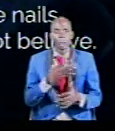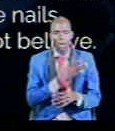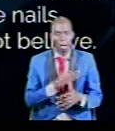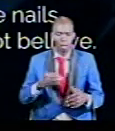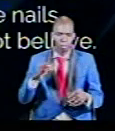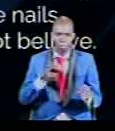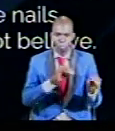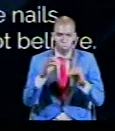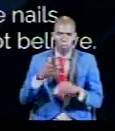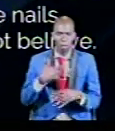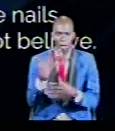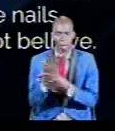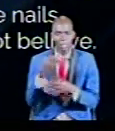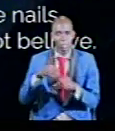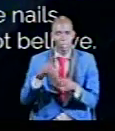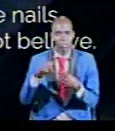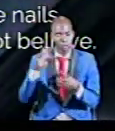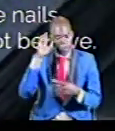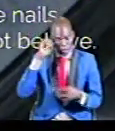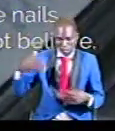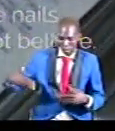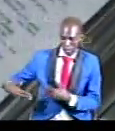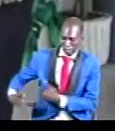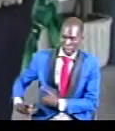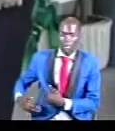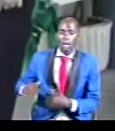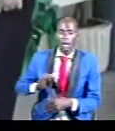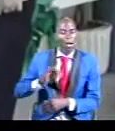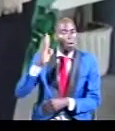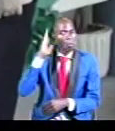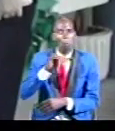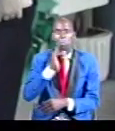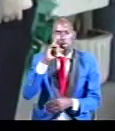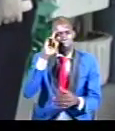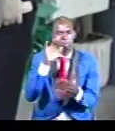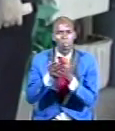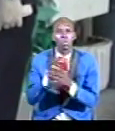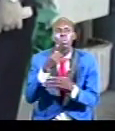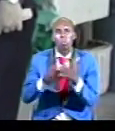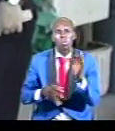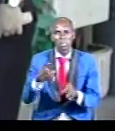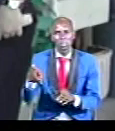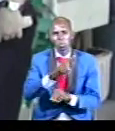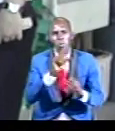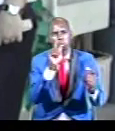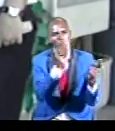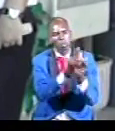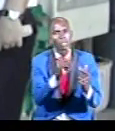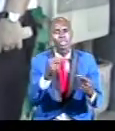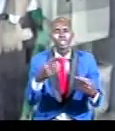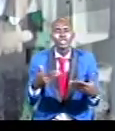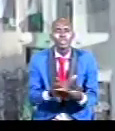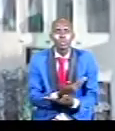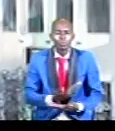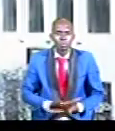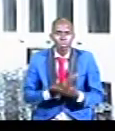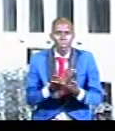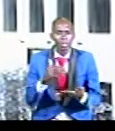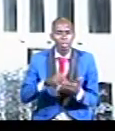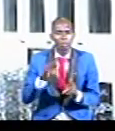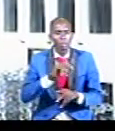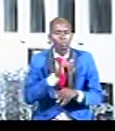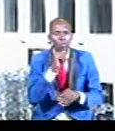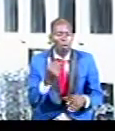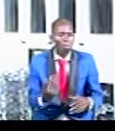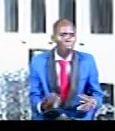my hand into his side, I will not believe. What if you go to those new converts and you don't meet them at home,